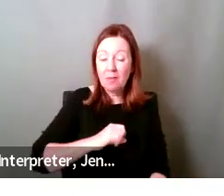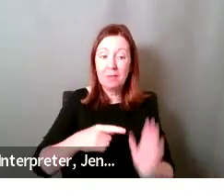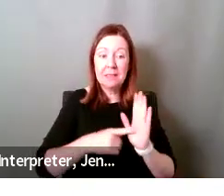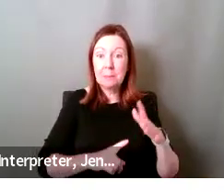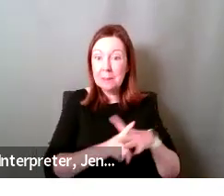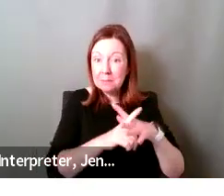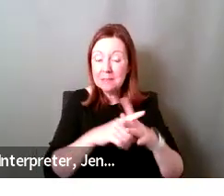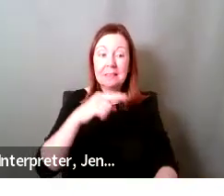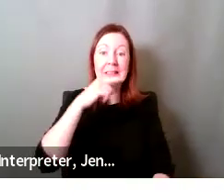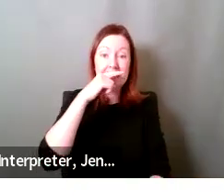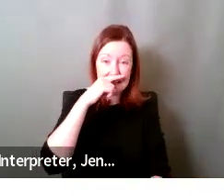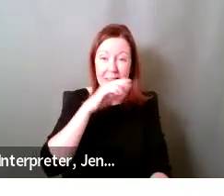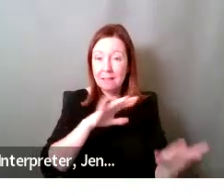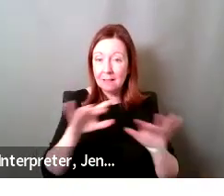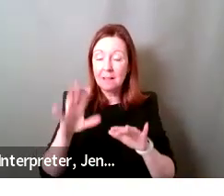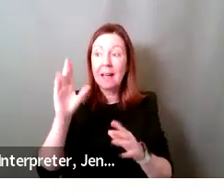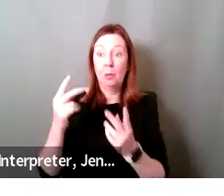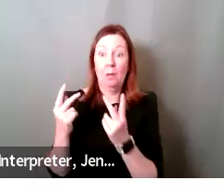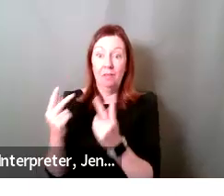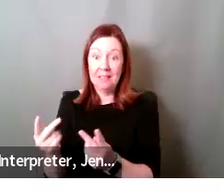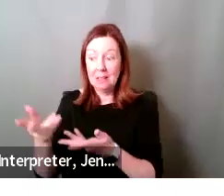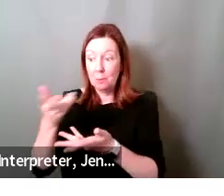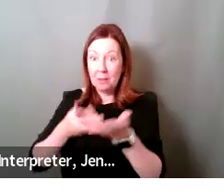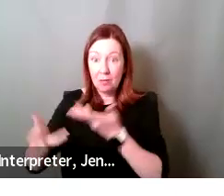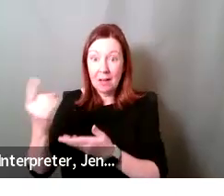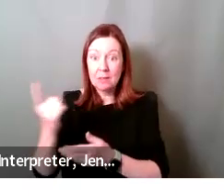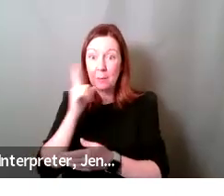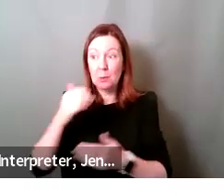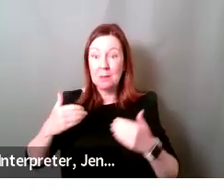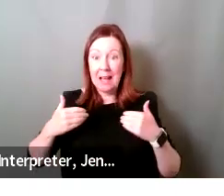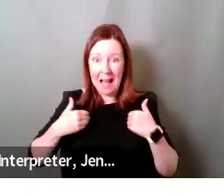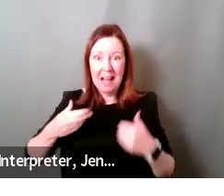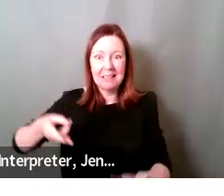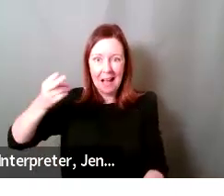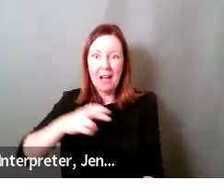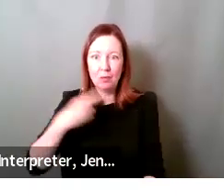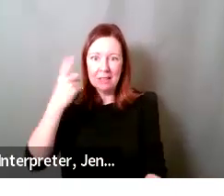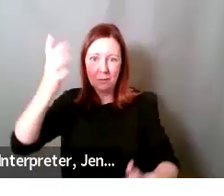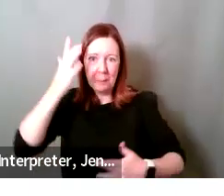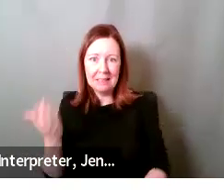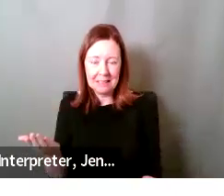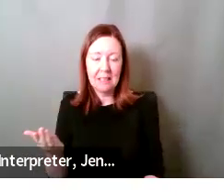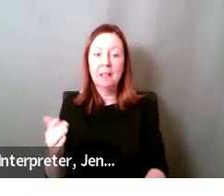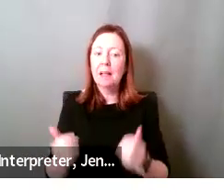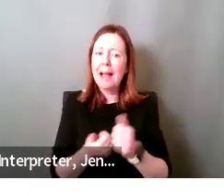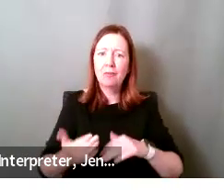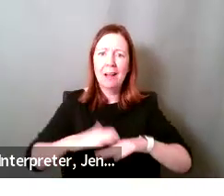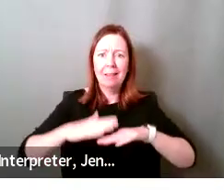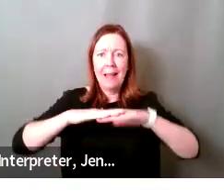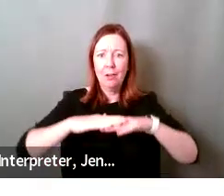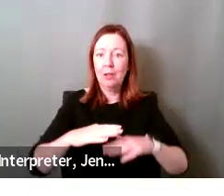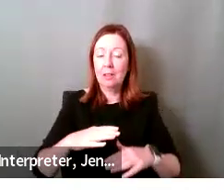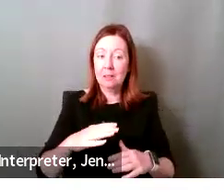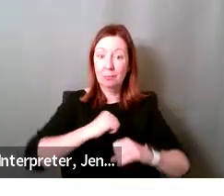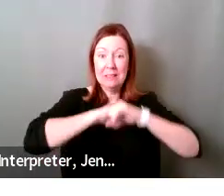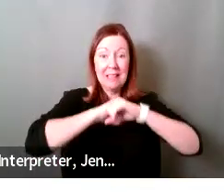symptoms, sneezing, and you're going to visit or be around someone who's at high risk. So every layer of protection helps. Even